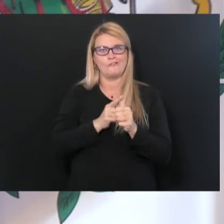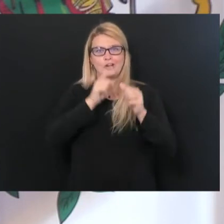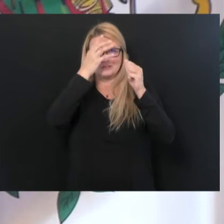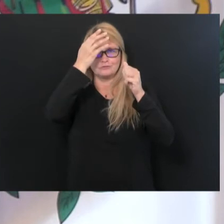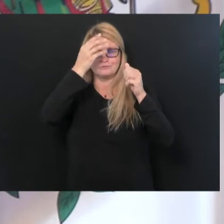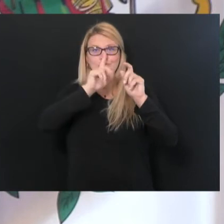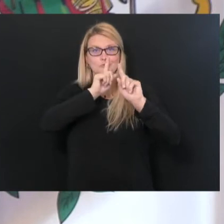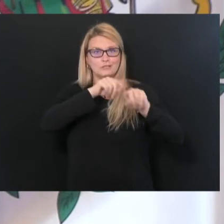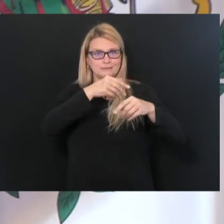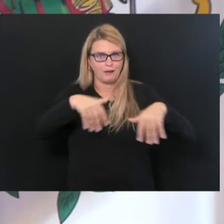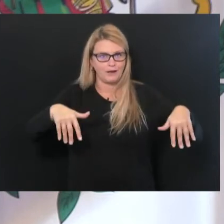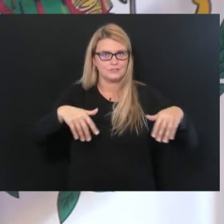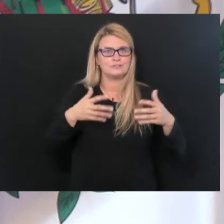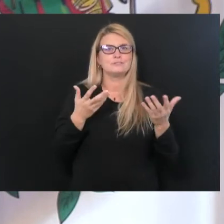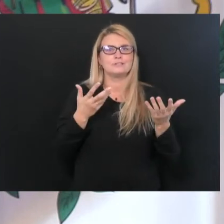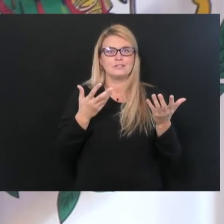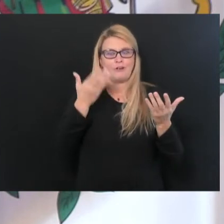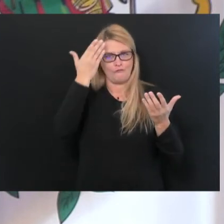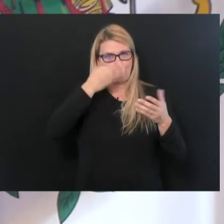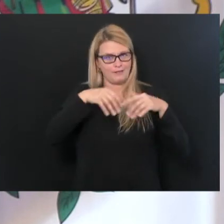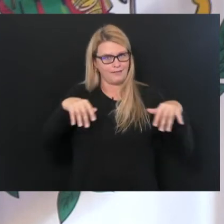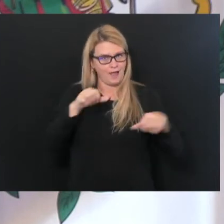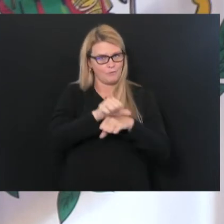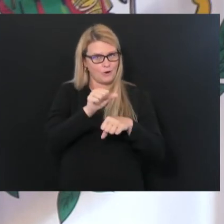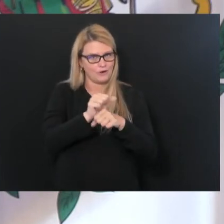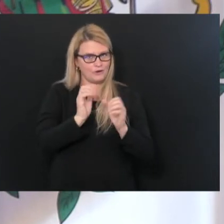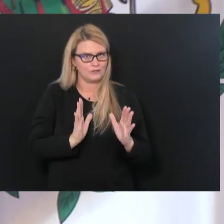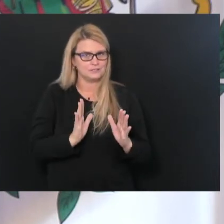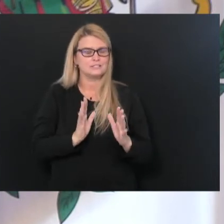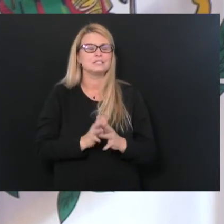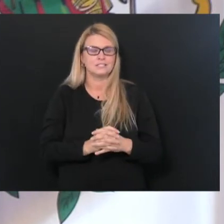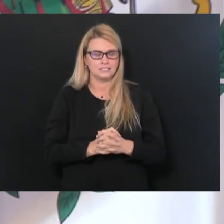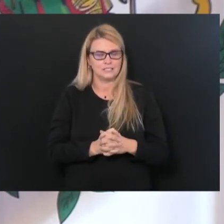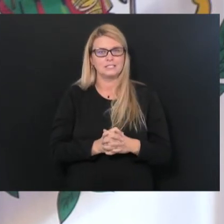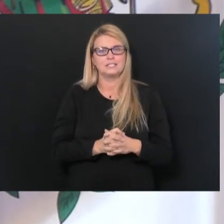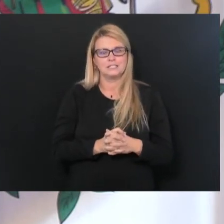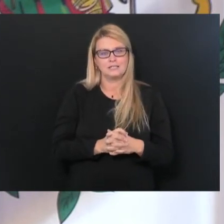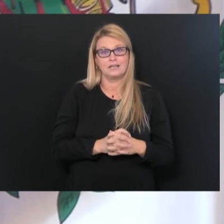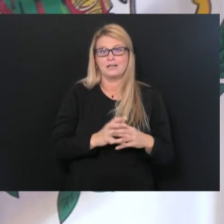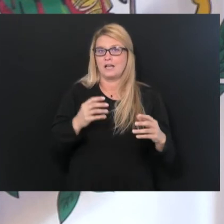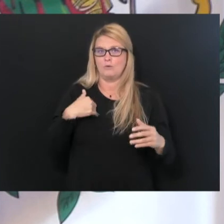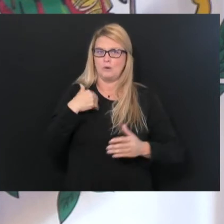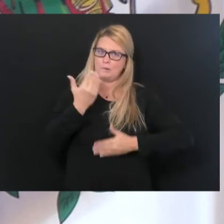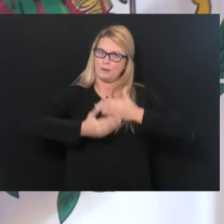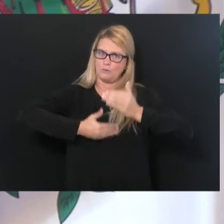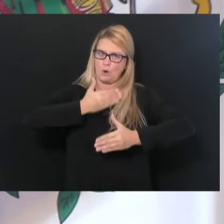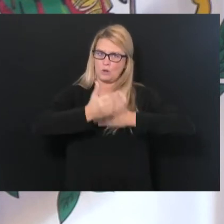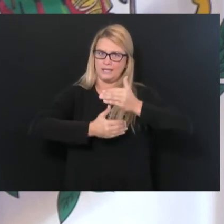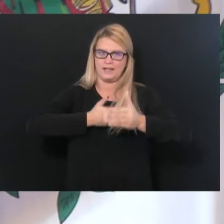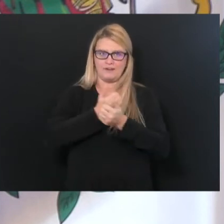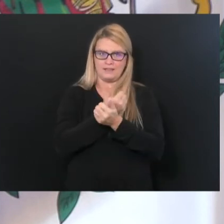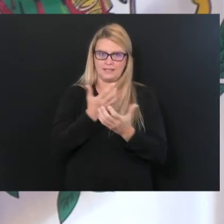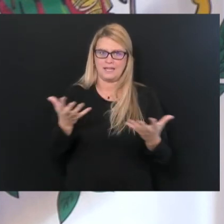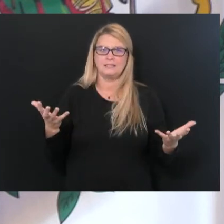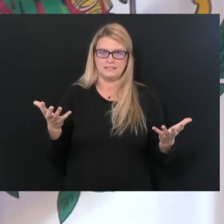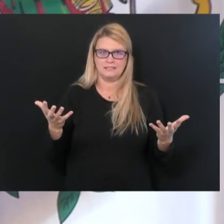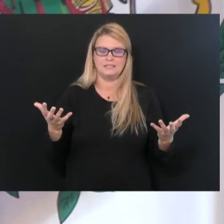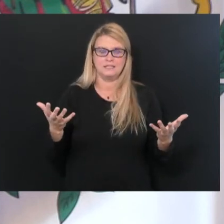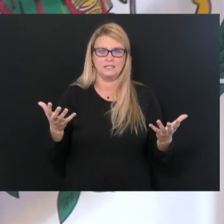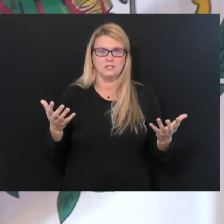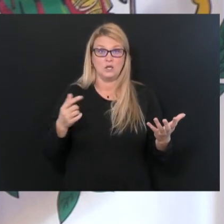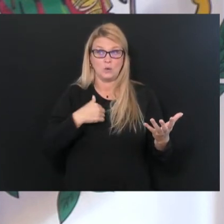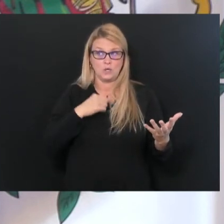right there, right after our medical people, and we'll be rolling out every bit of that. We're